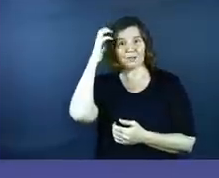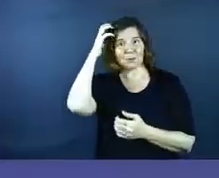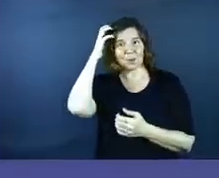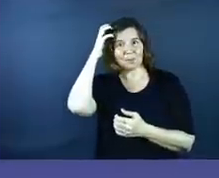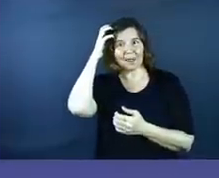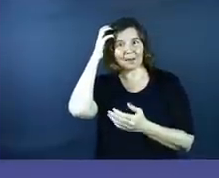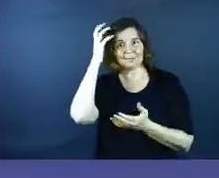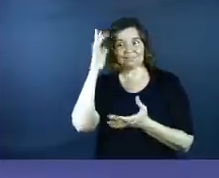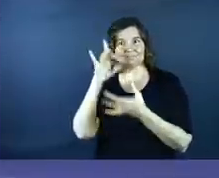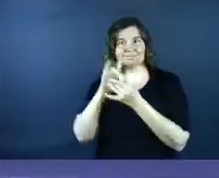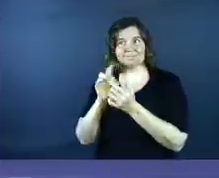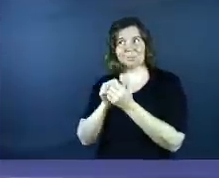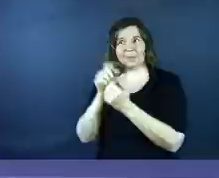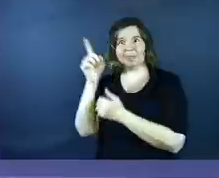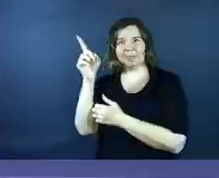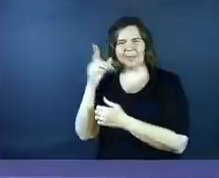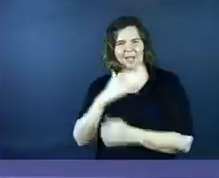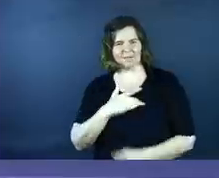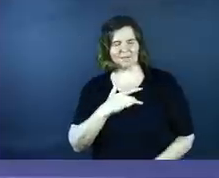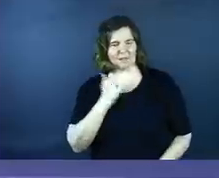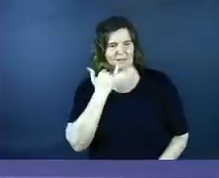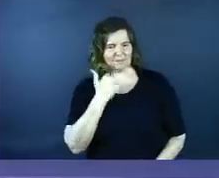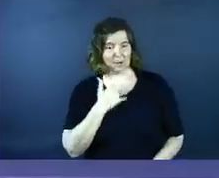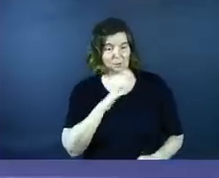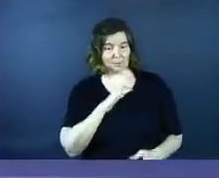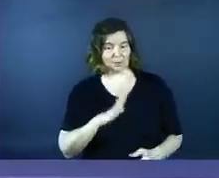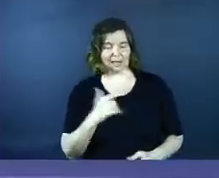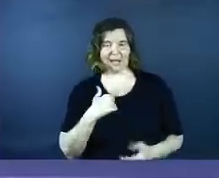it. Have you ever felt like, if I was going to be a